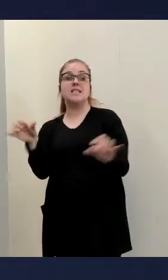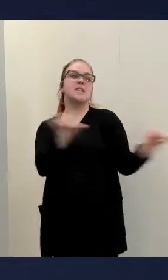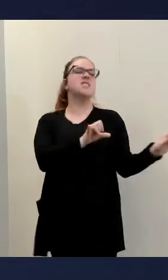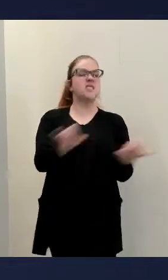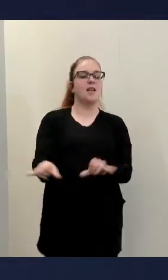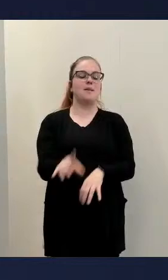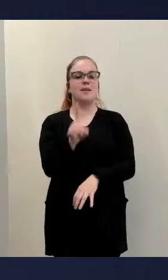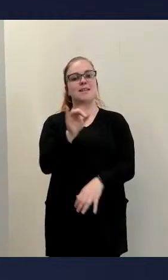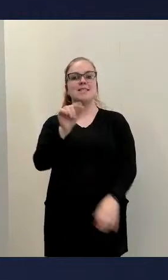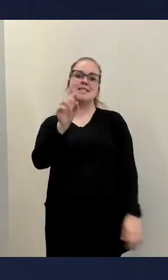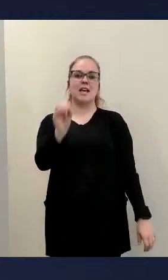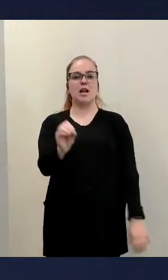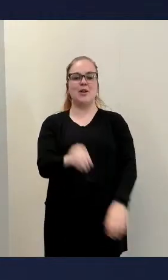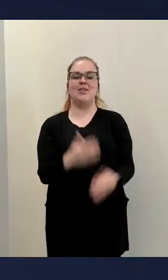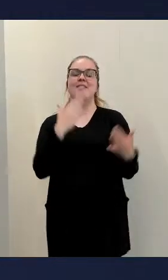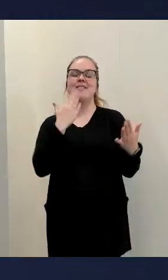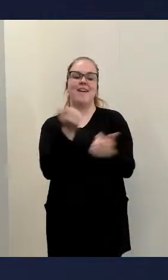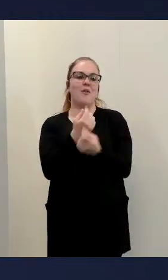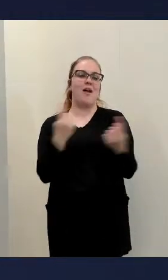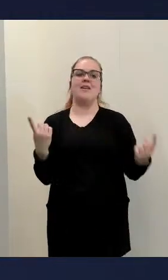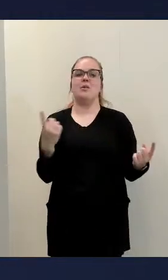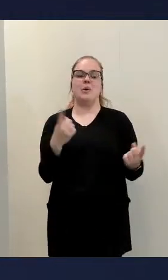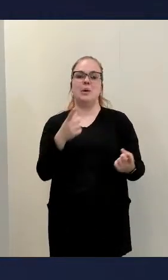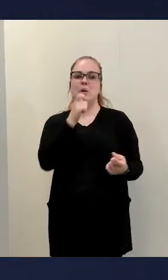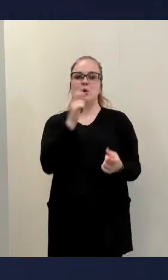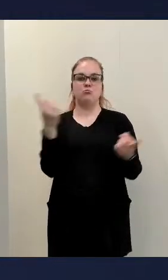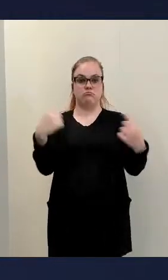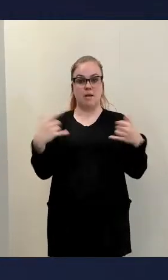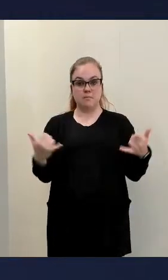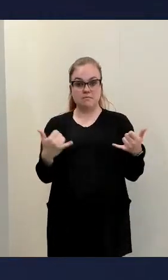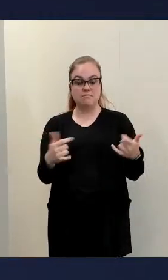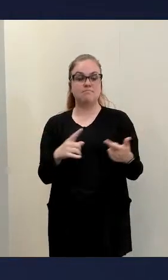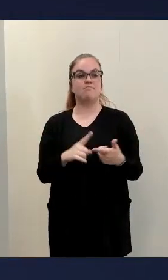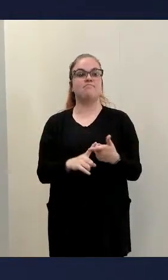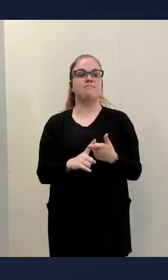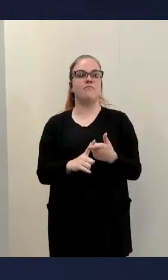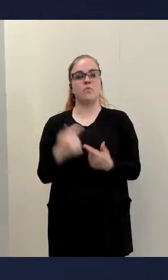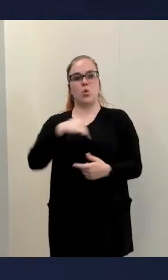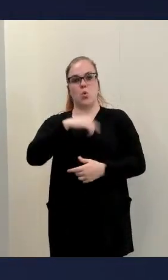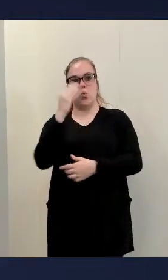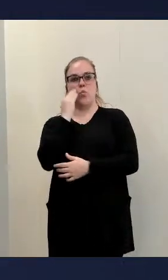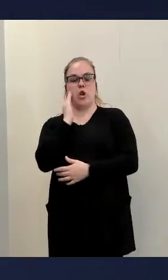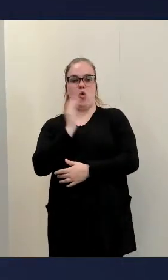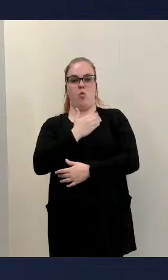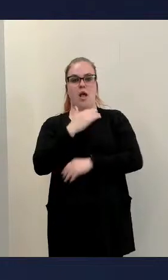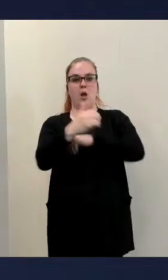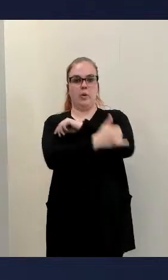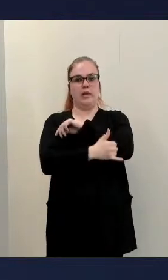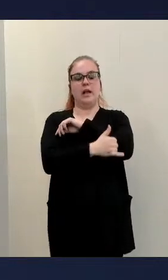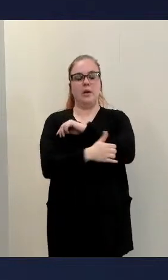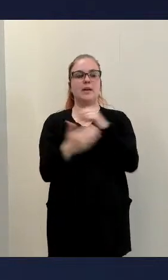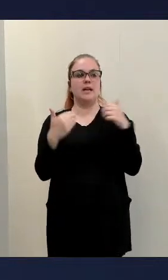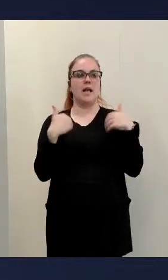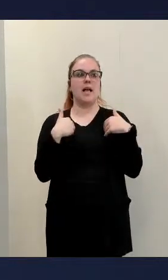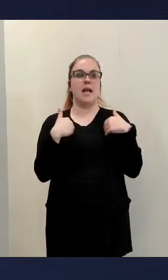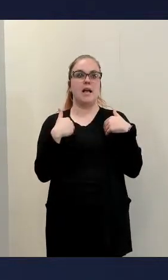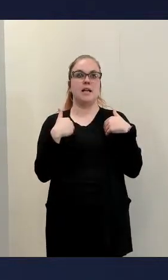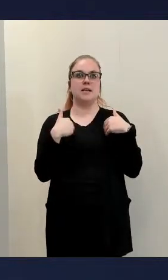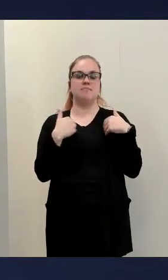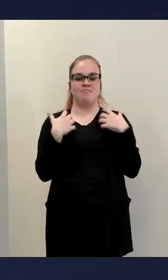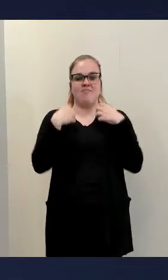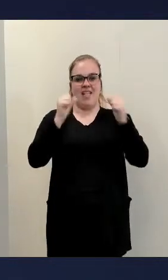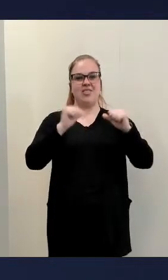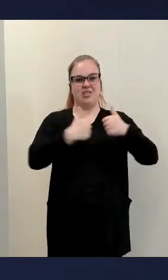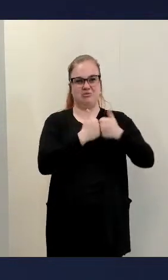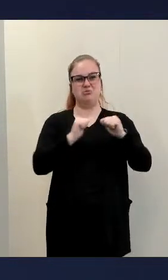Legislator Johnson said. Thank you all for being here today. And we know that our county has faced its health